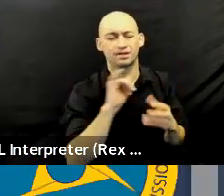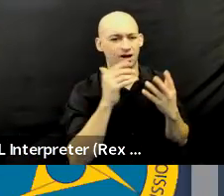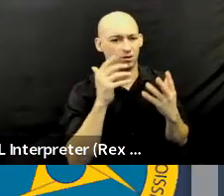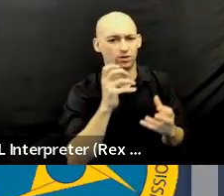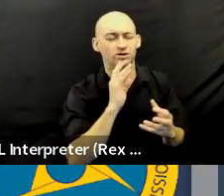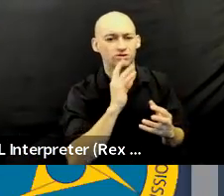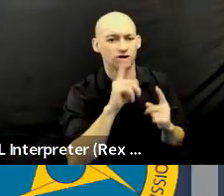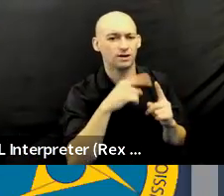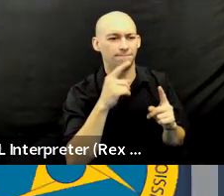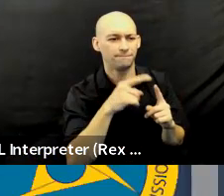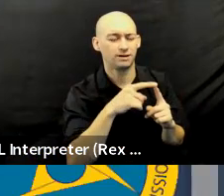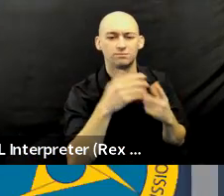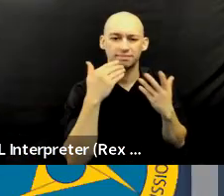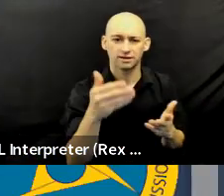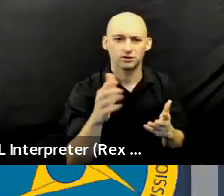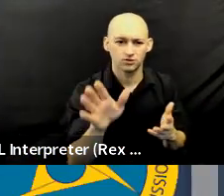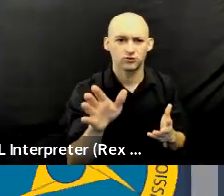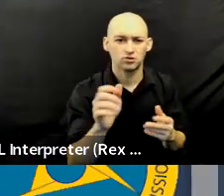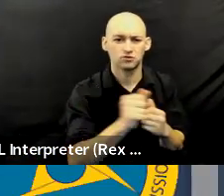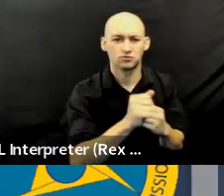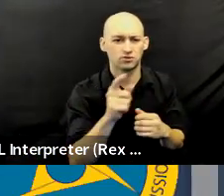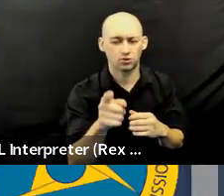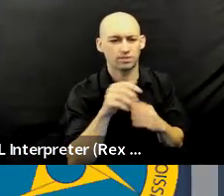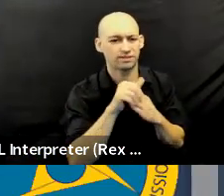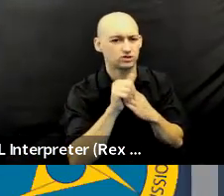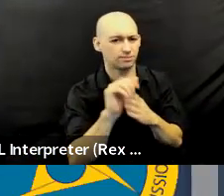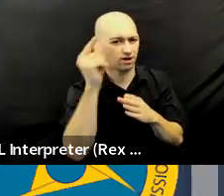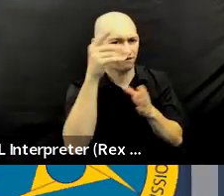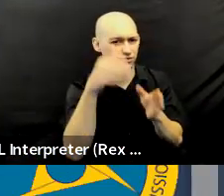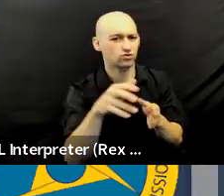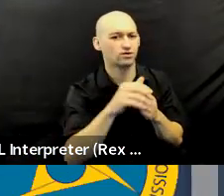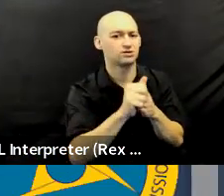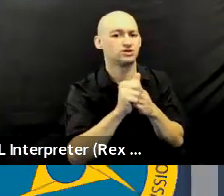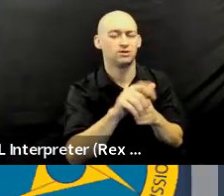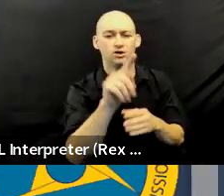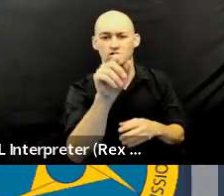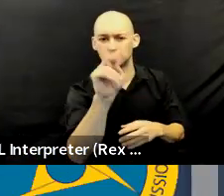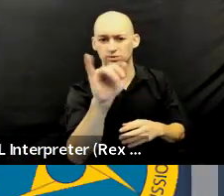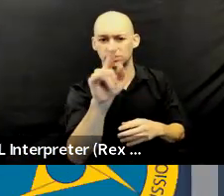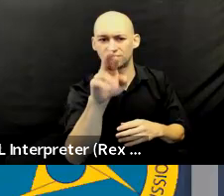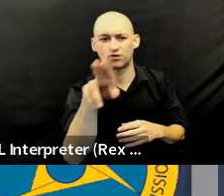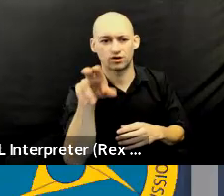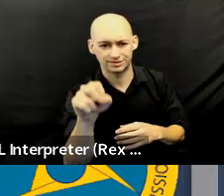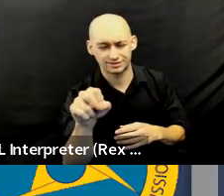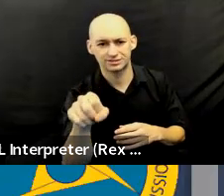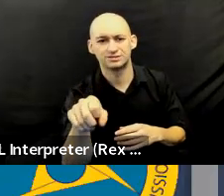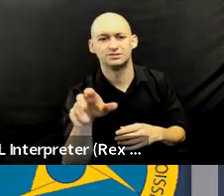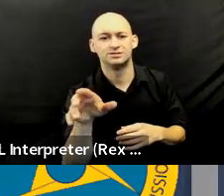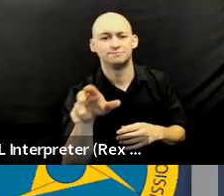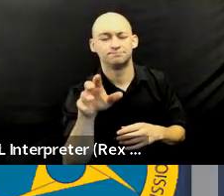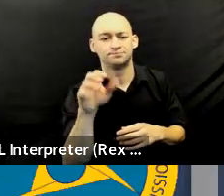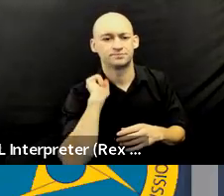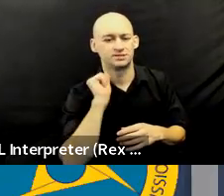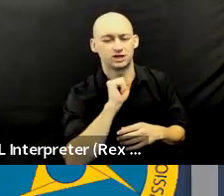talk and thank you for your leadership, the governor's leadership, Tony Tavares, Gloria Roberts, Senator Maria